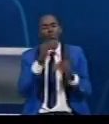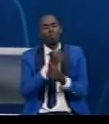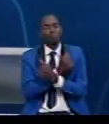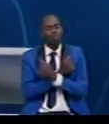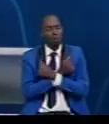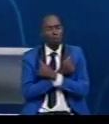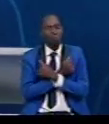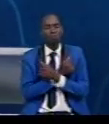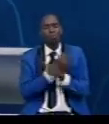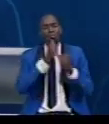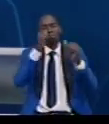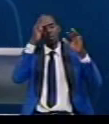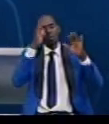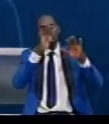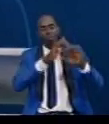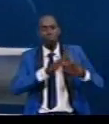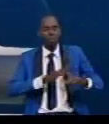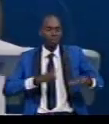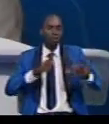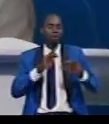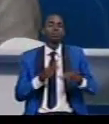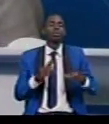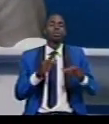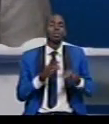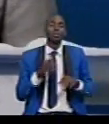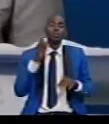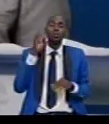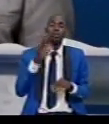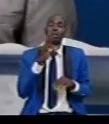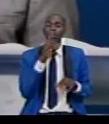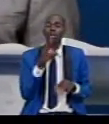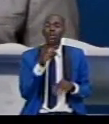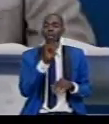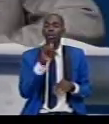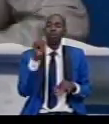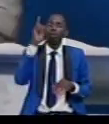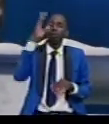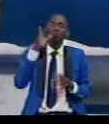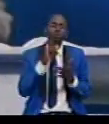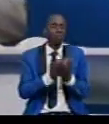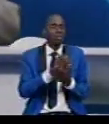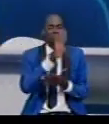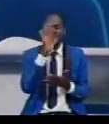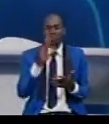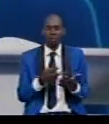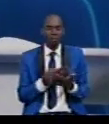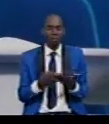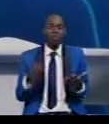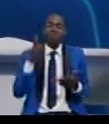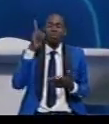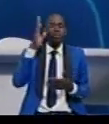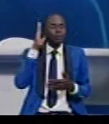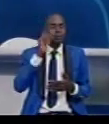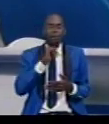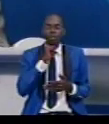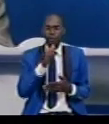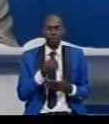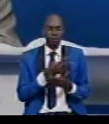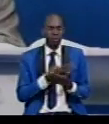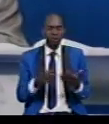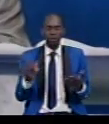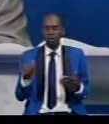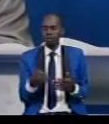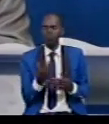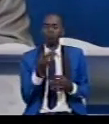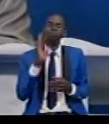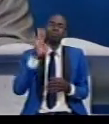a God of compassion, a God that has never failed, and you will not fail any of your